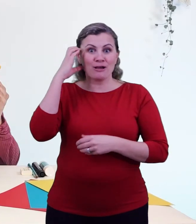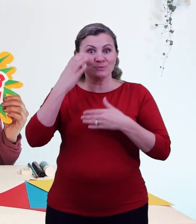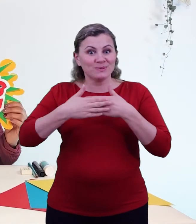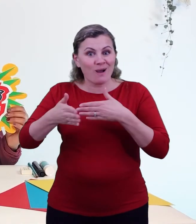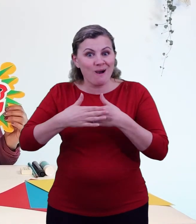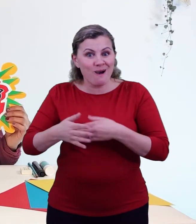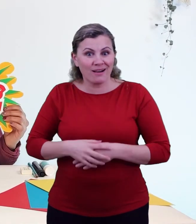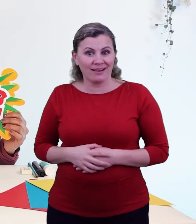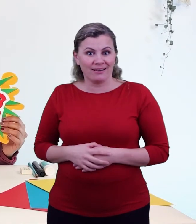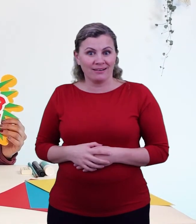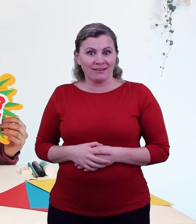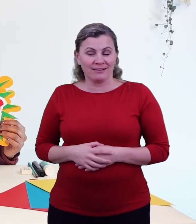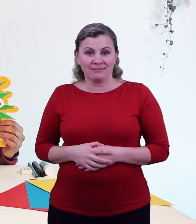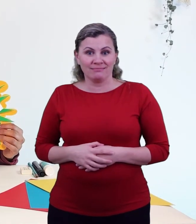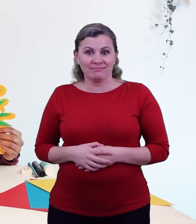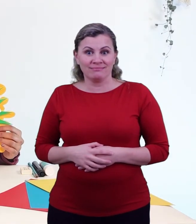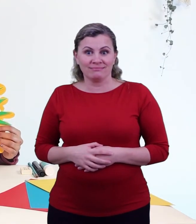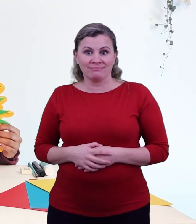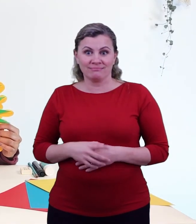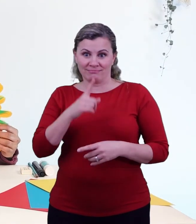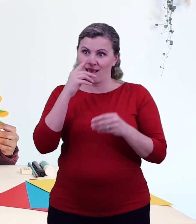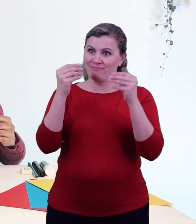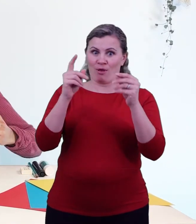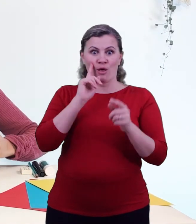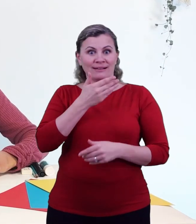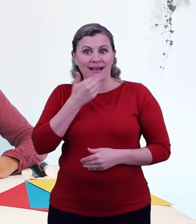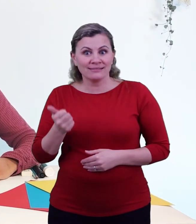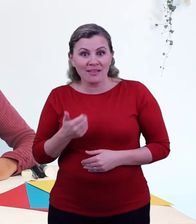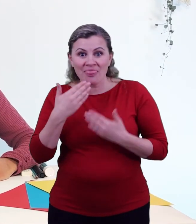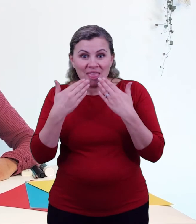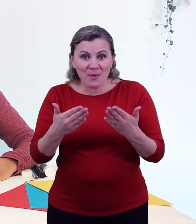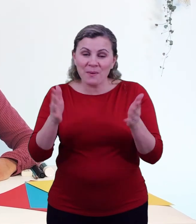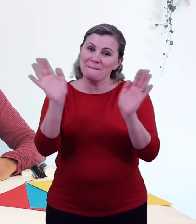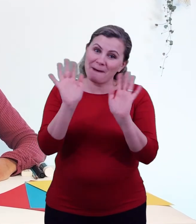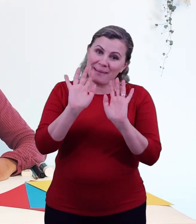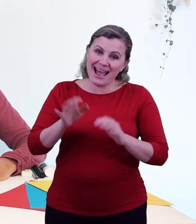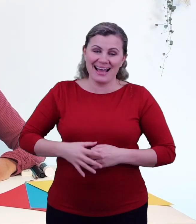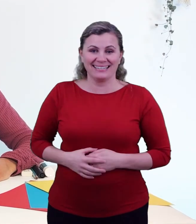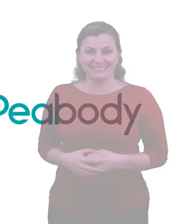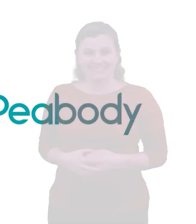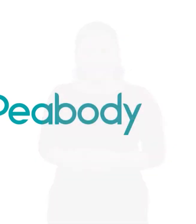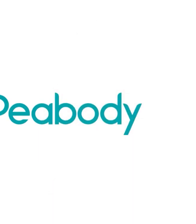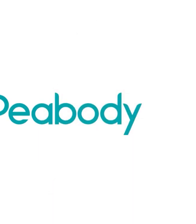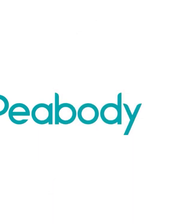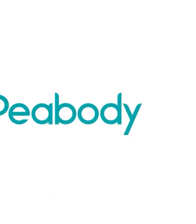Brilliant! Your graffiti sign is now all finished and ready to hang on your bedroom door. Thank you and goodbye.